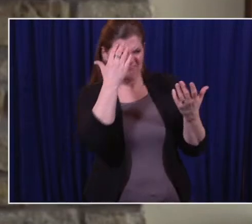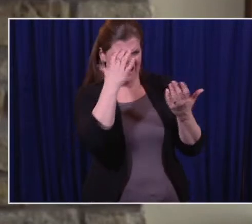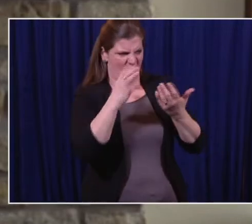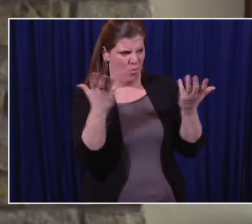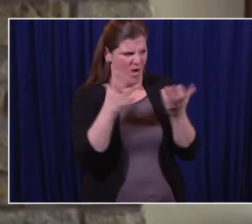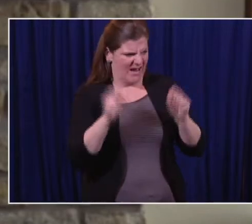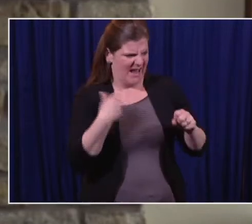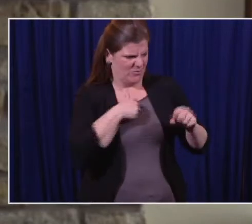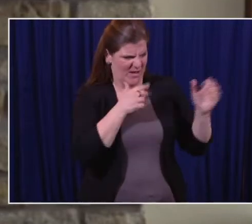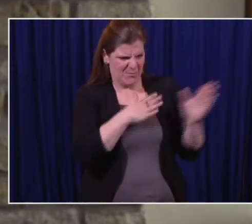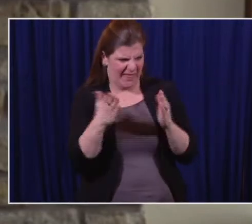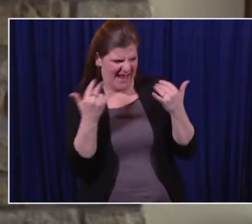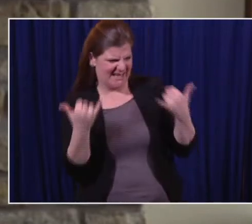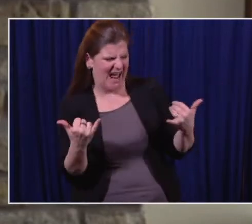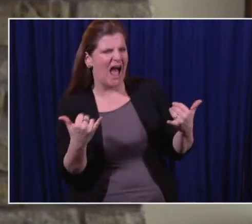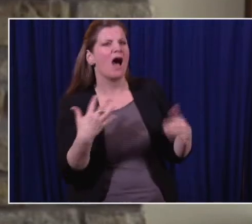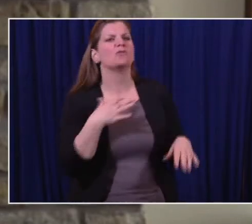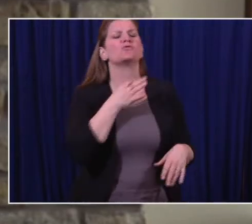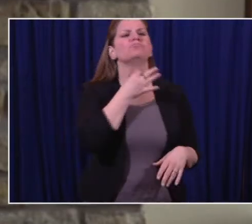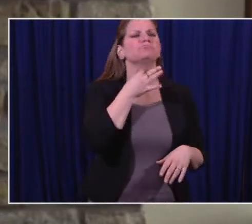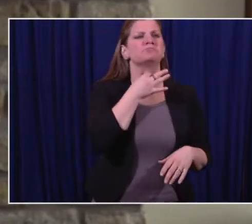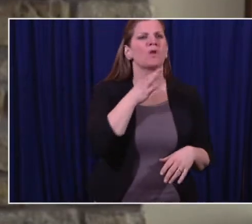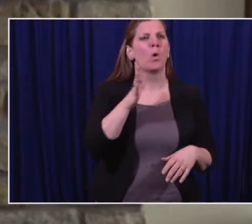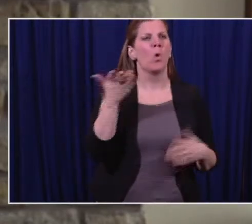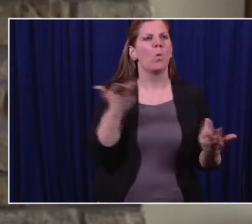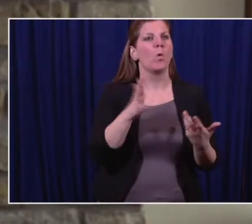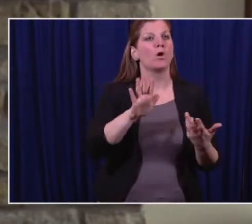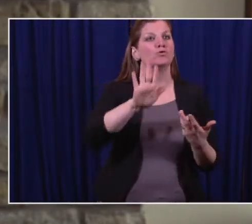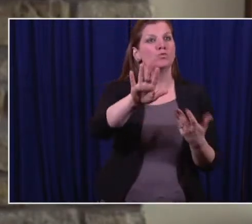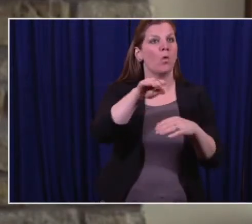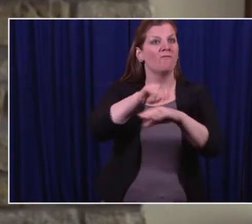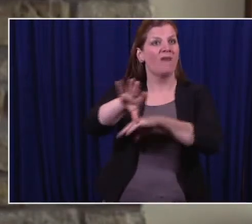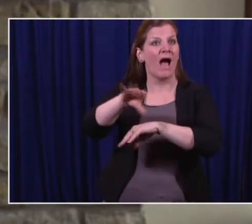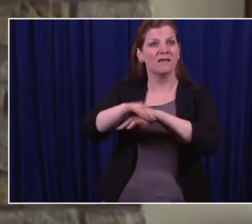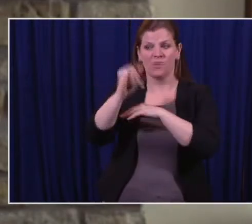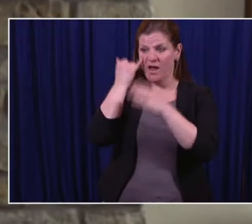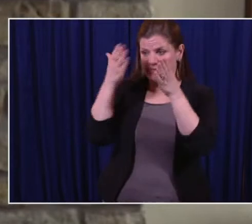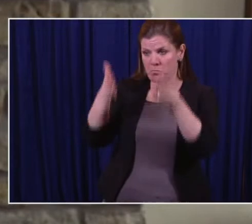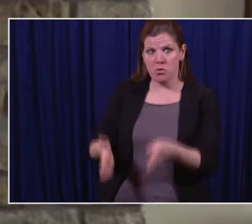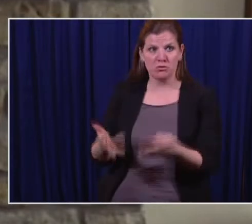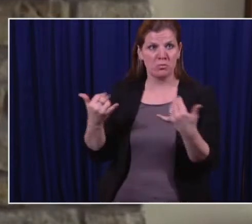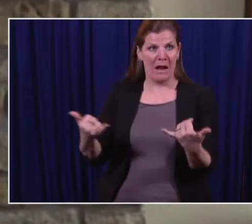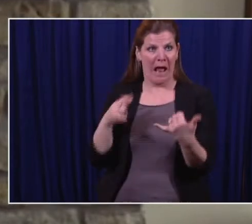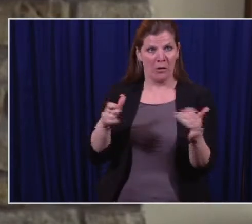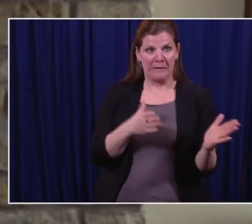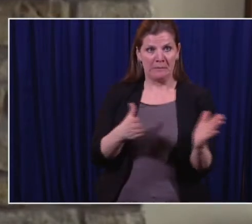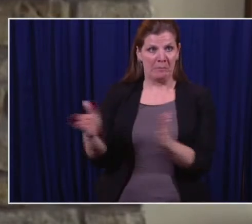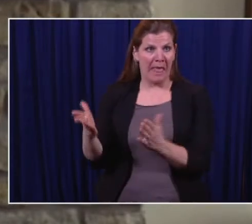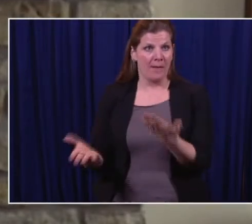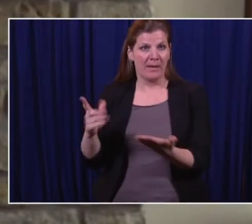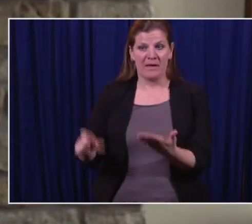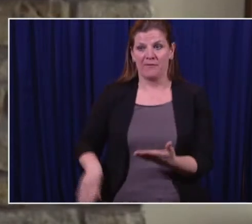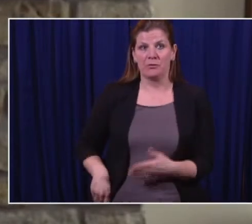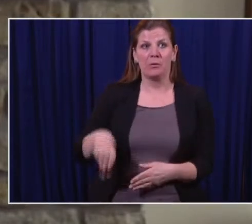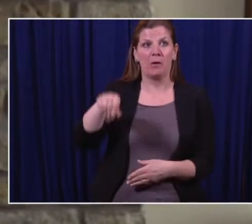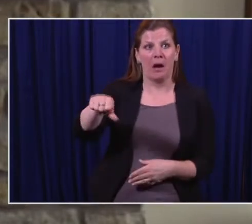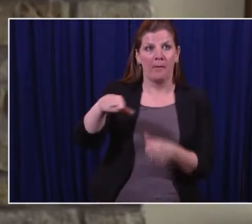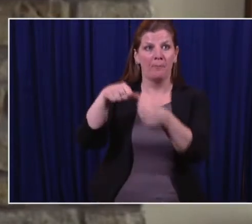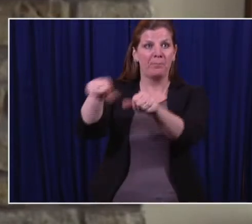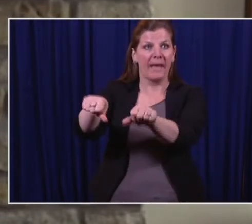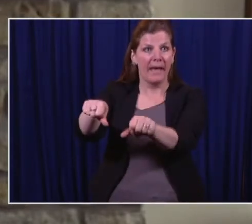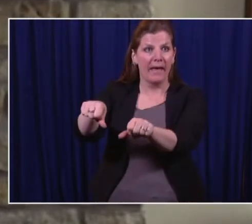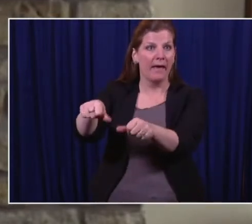give us right now for someone who has to plan something and put a deposit down on something that might be 3 to 4 months